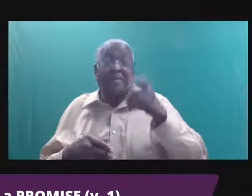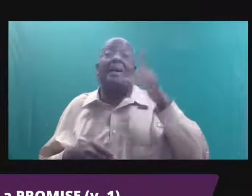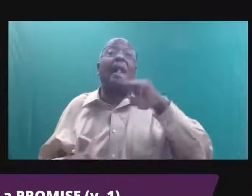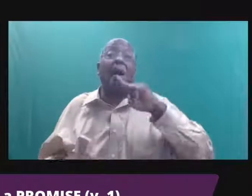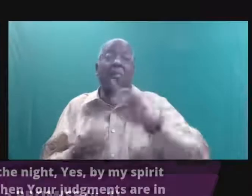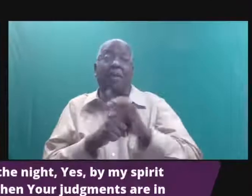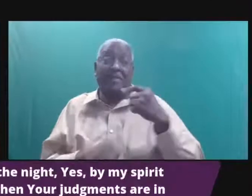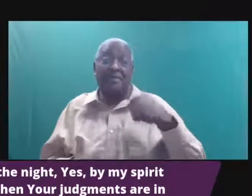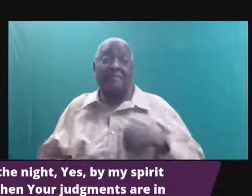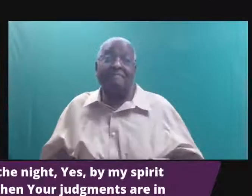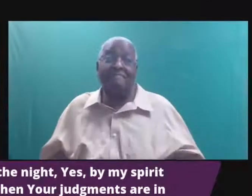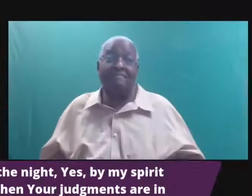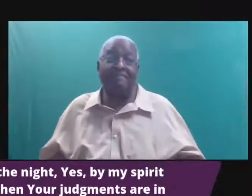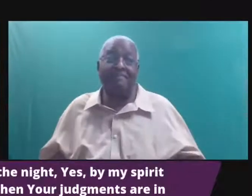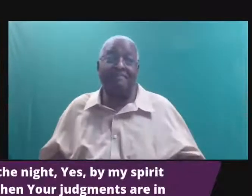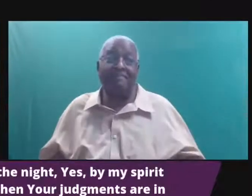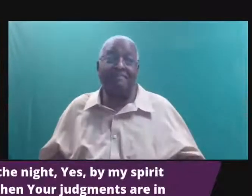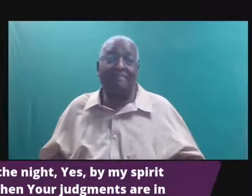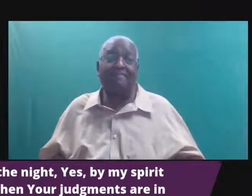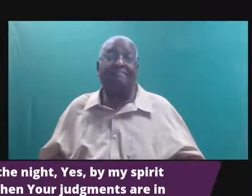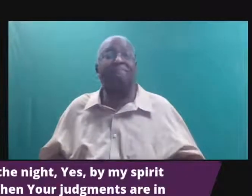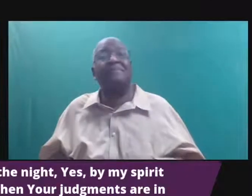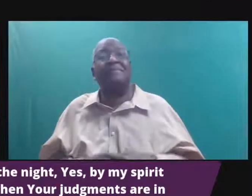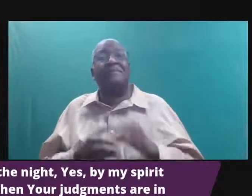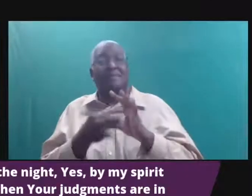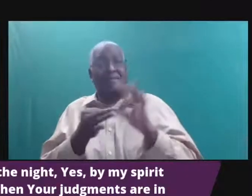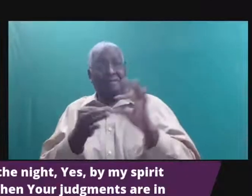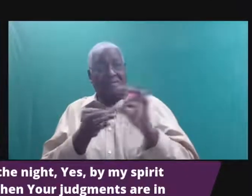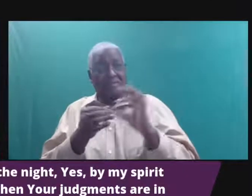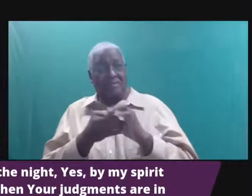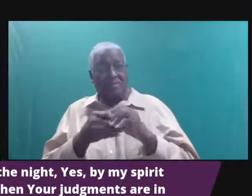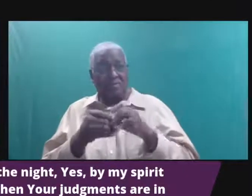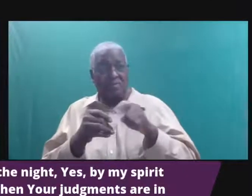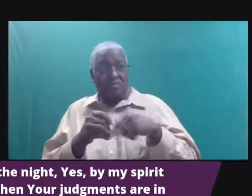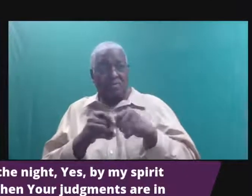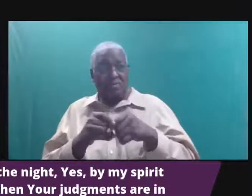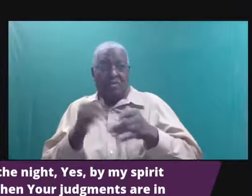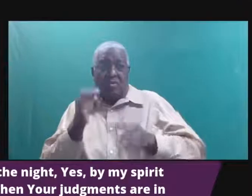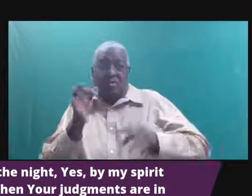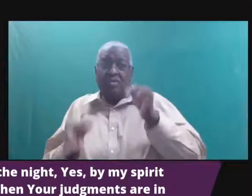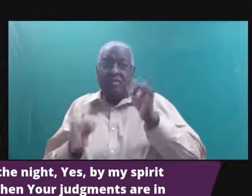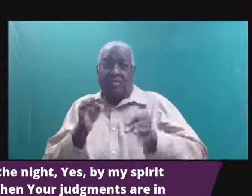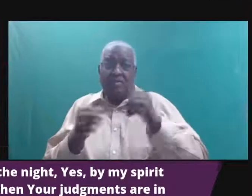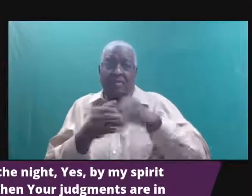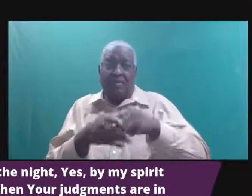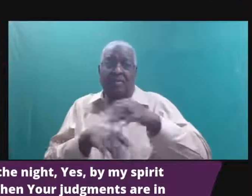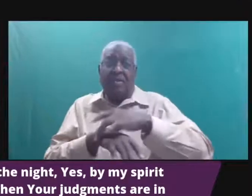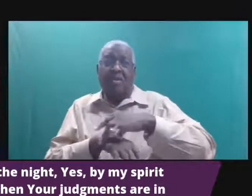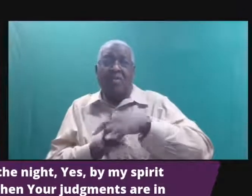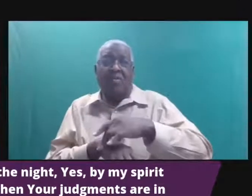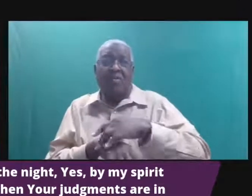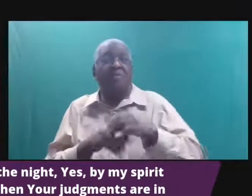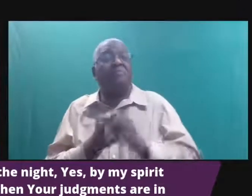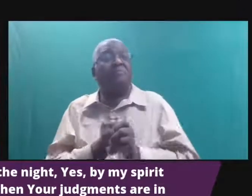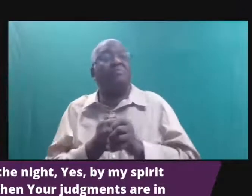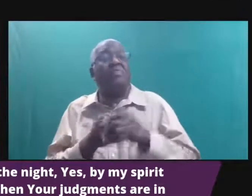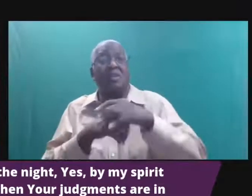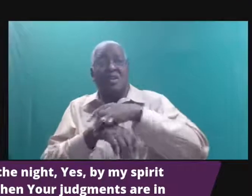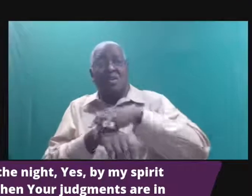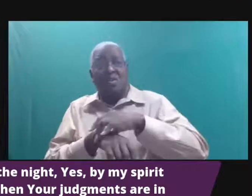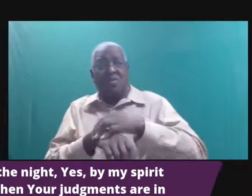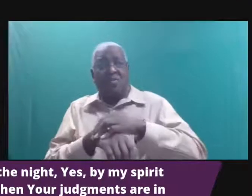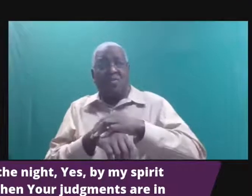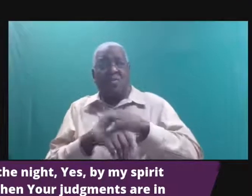run. The verse ends like this. For when your judgments are in the earth, the inhabitants of the earth will